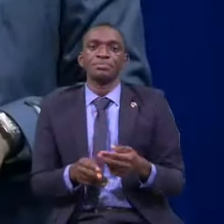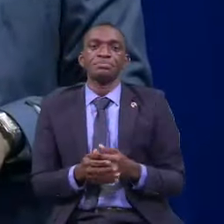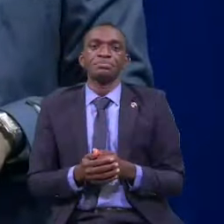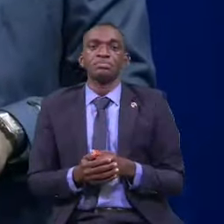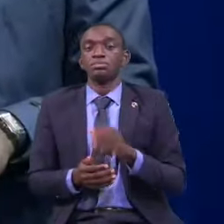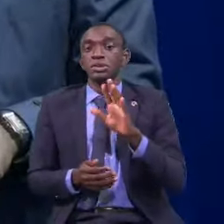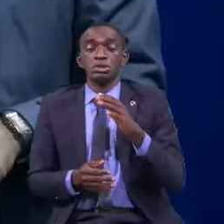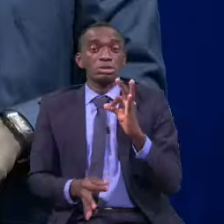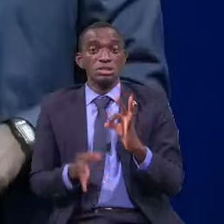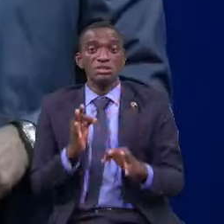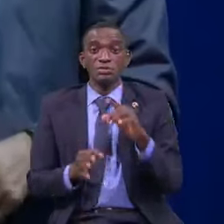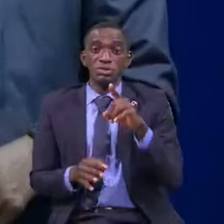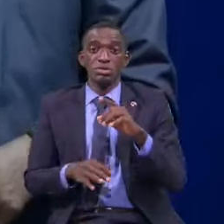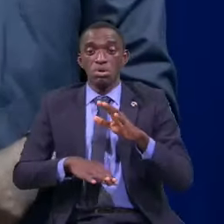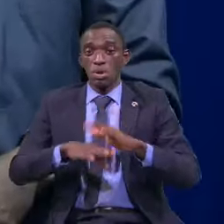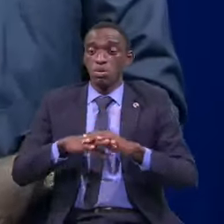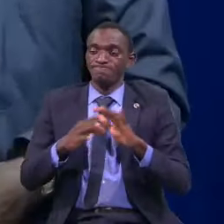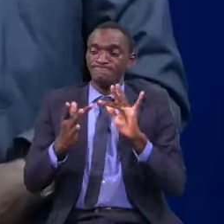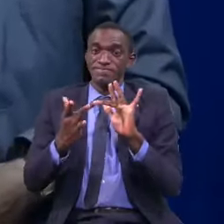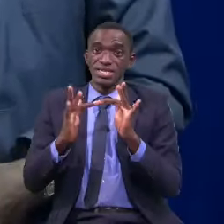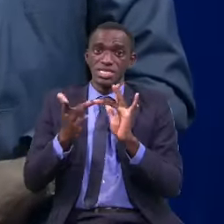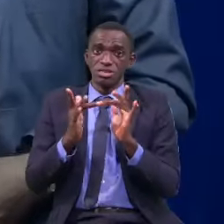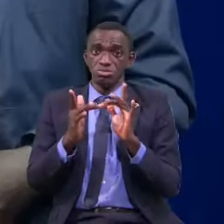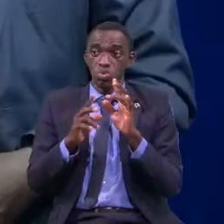Please complete the form correctly.